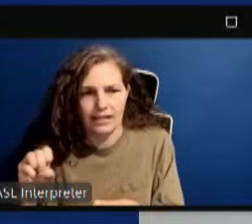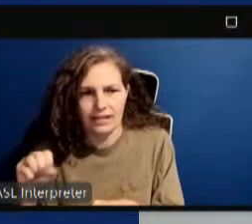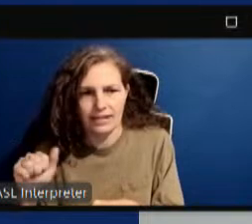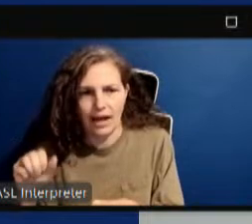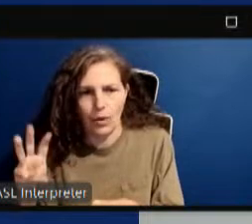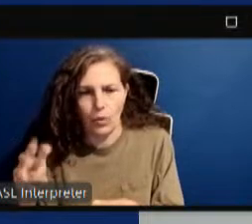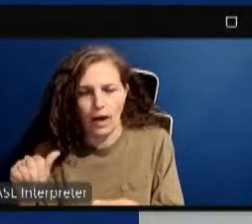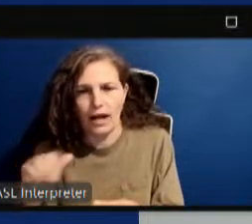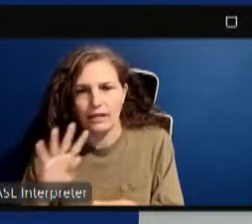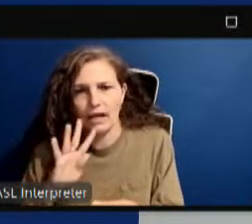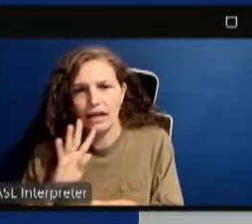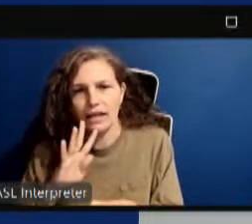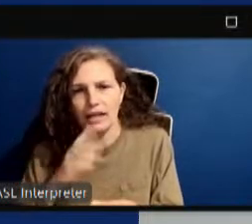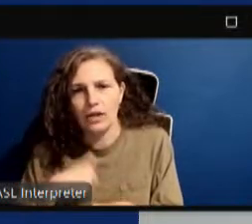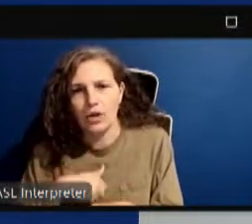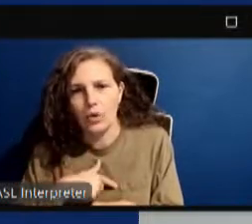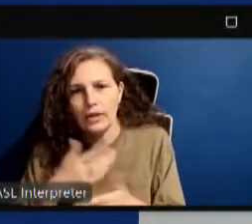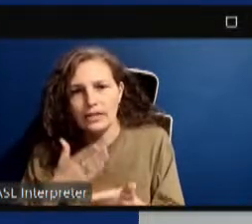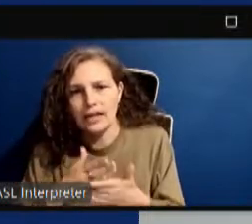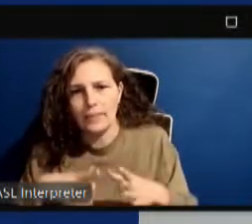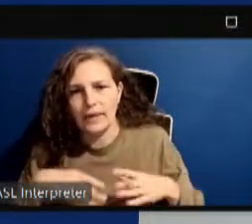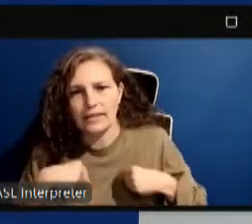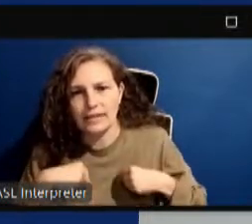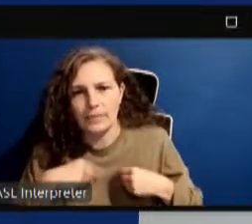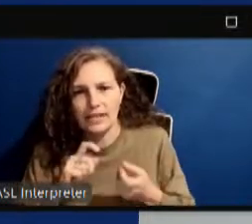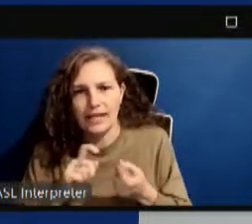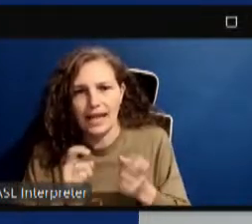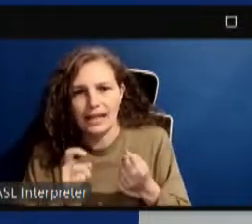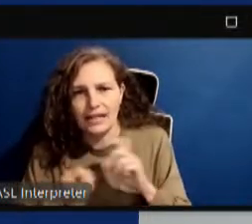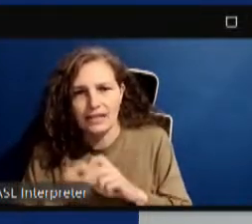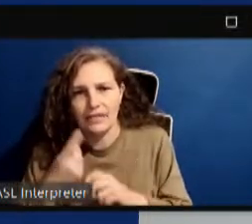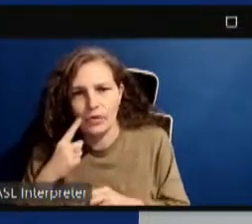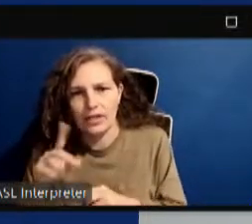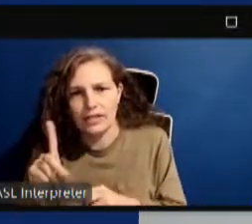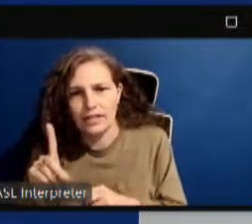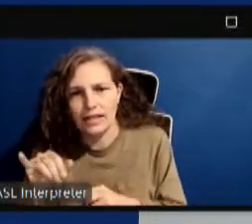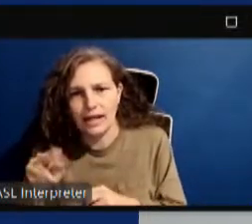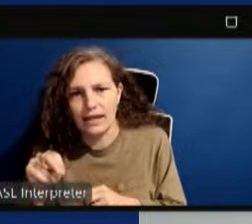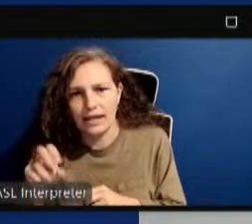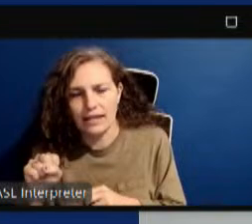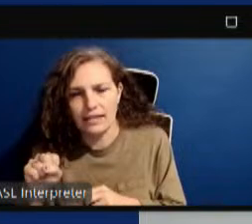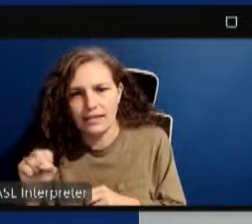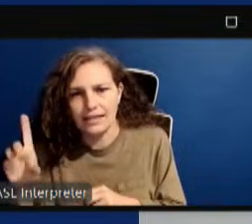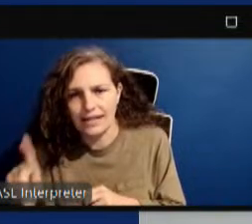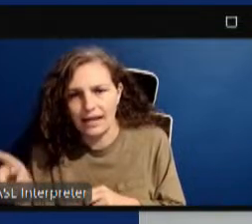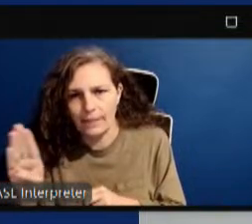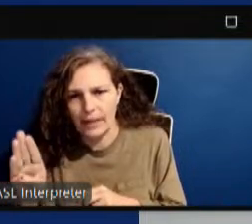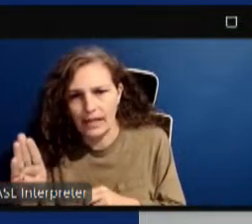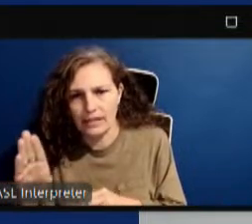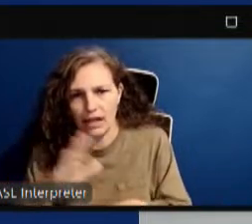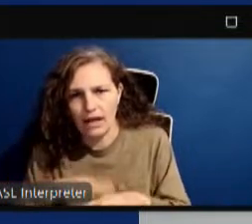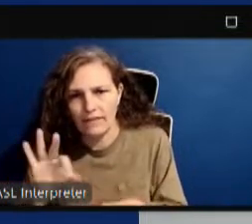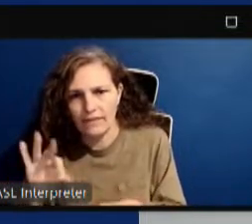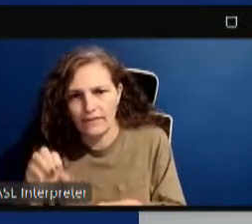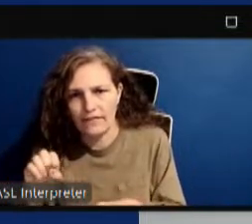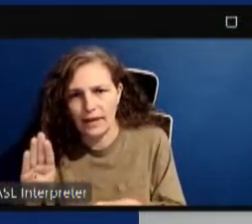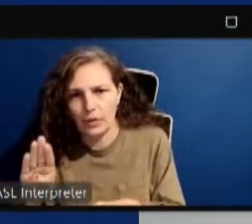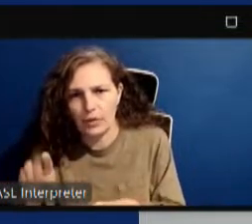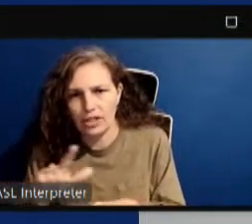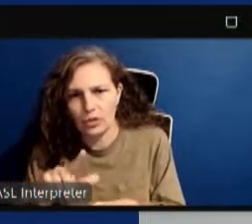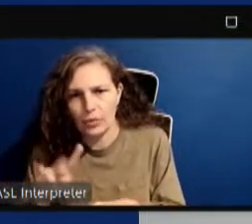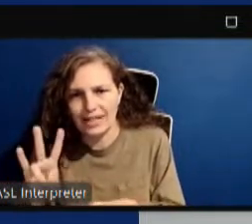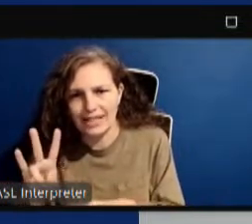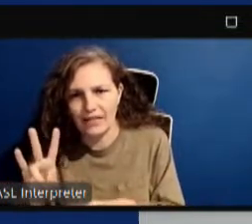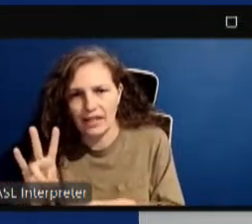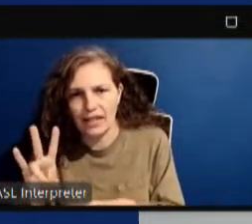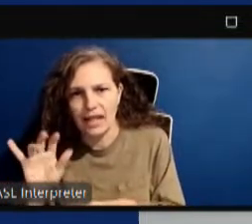accepting edits to the DINS database on February 27th, and the DINS report